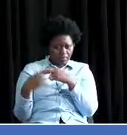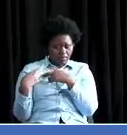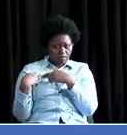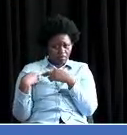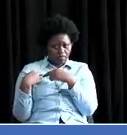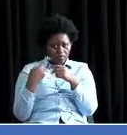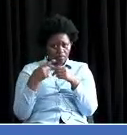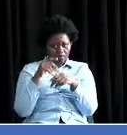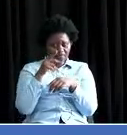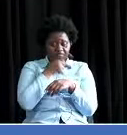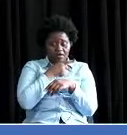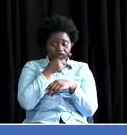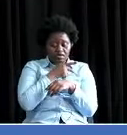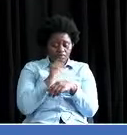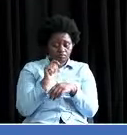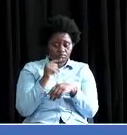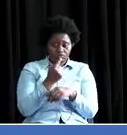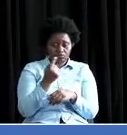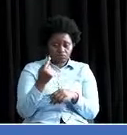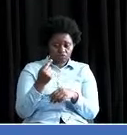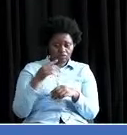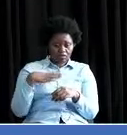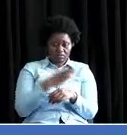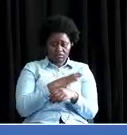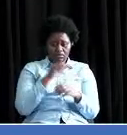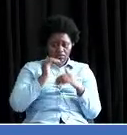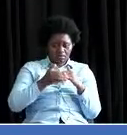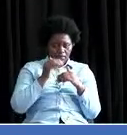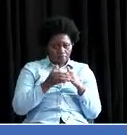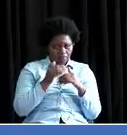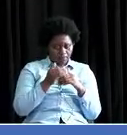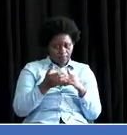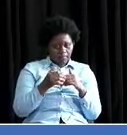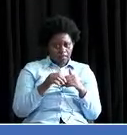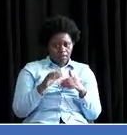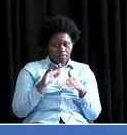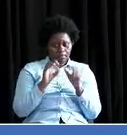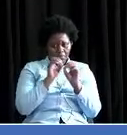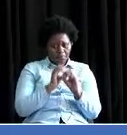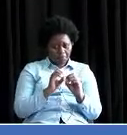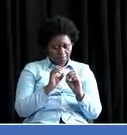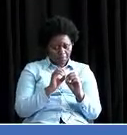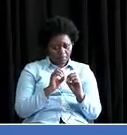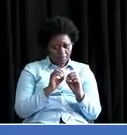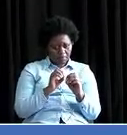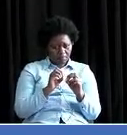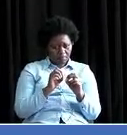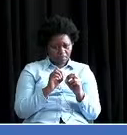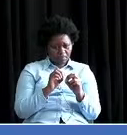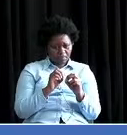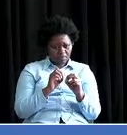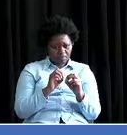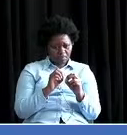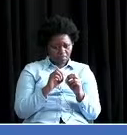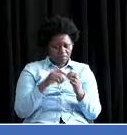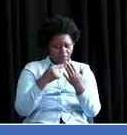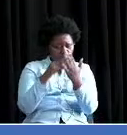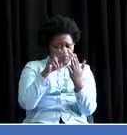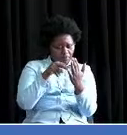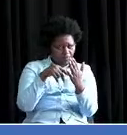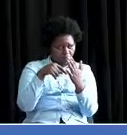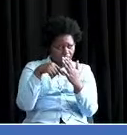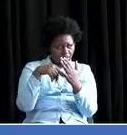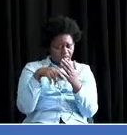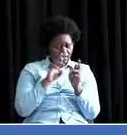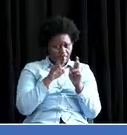Friday, so that every councillor here is covered and not compromised by the fact that they have not gone and interrogated the report. If